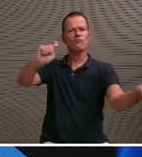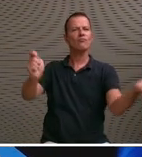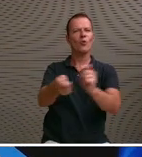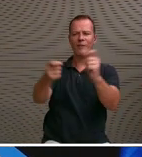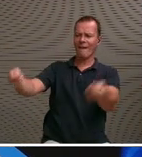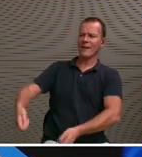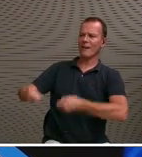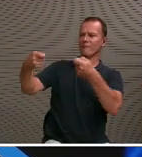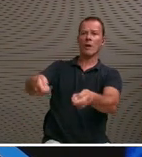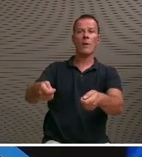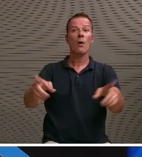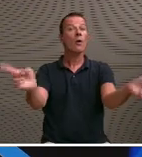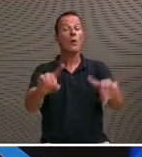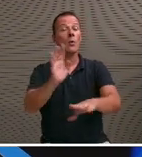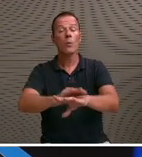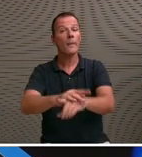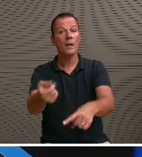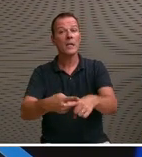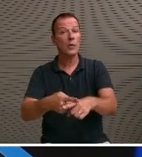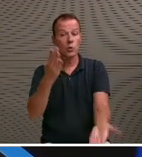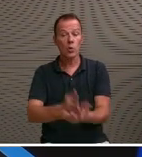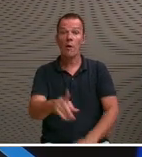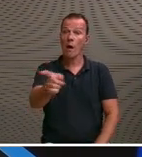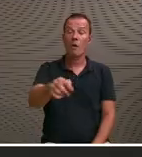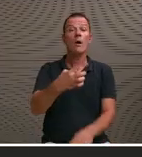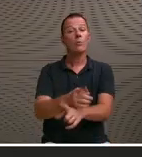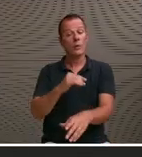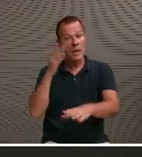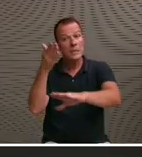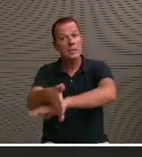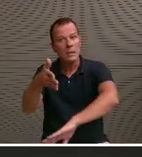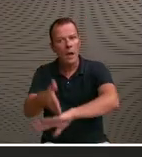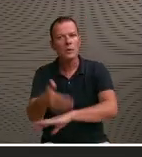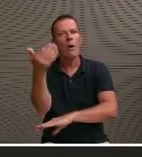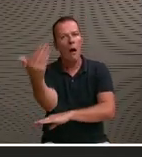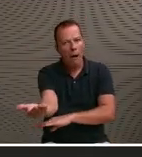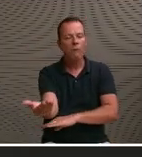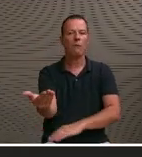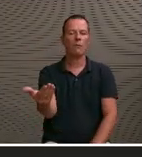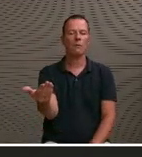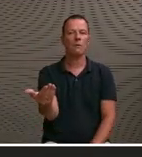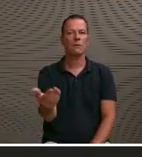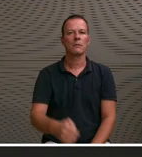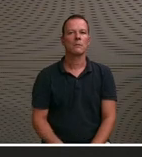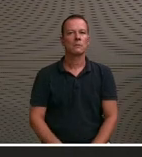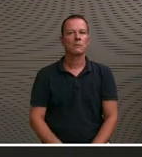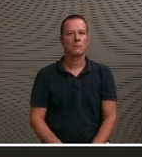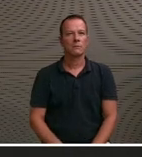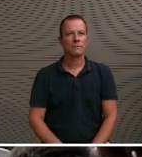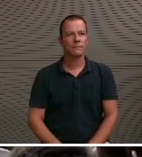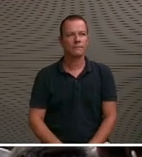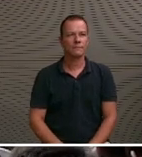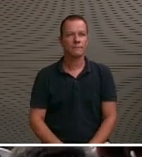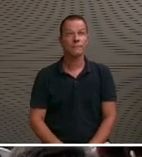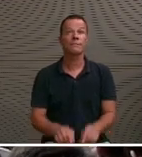but so that they can give you privileged access to demand. Having that forward order book captured early de-risks your financing.